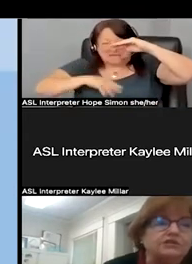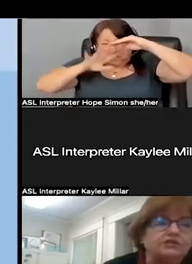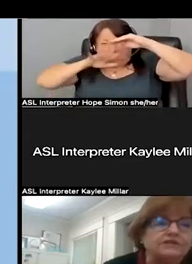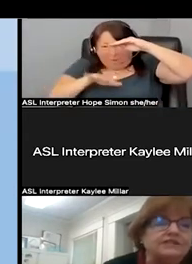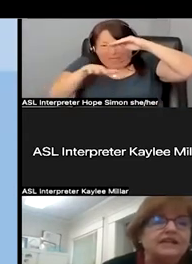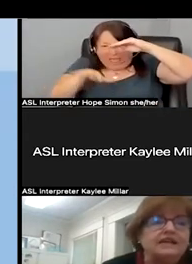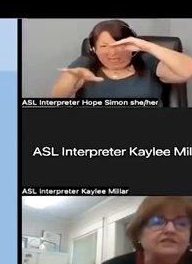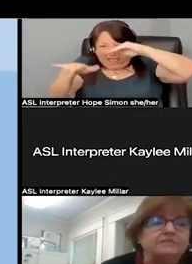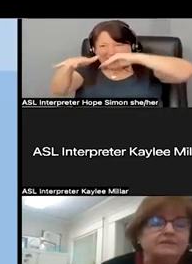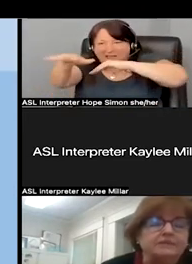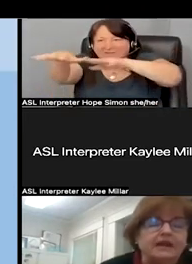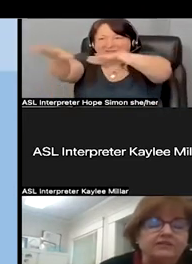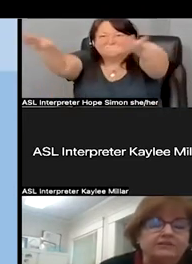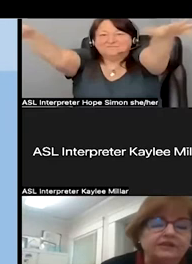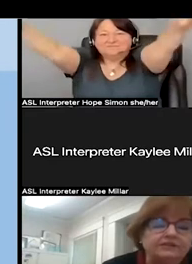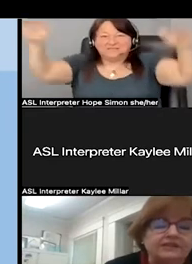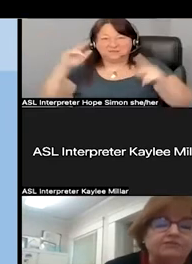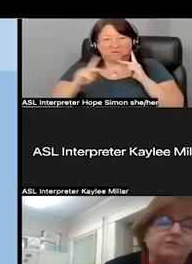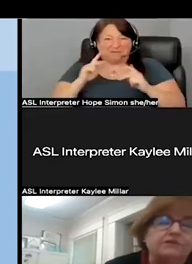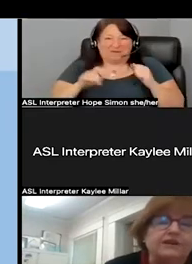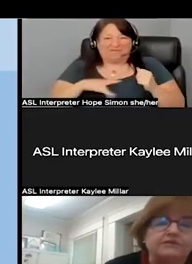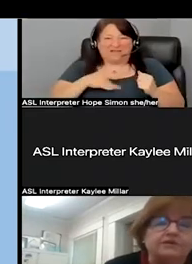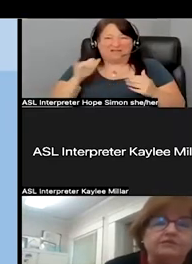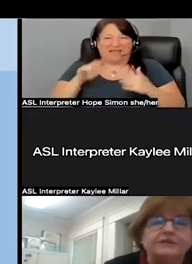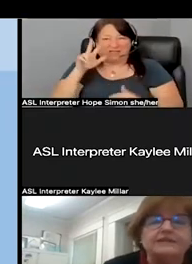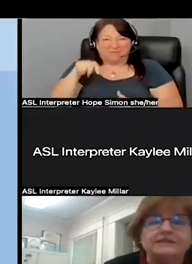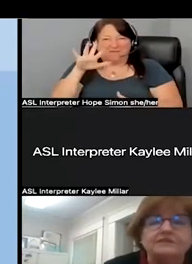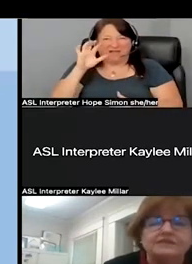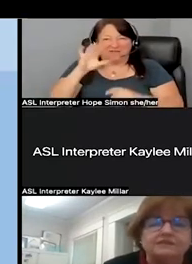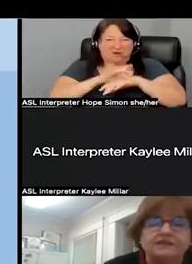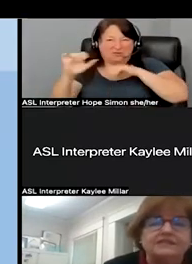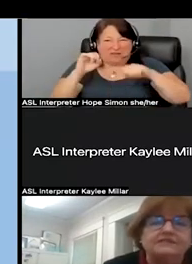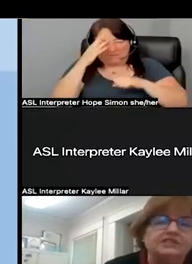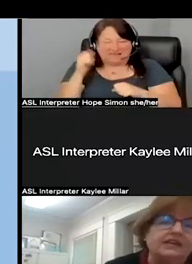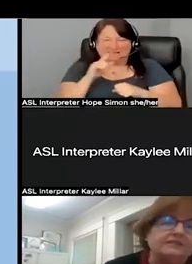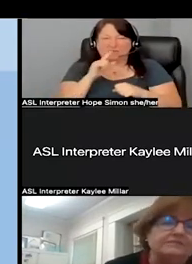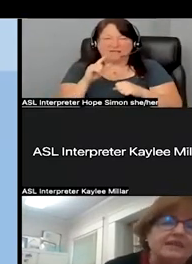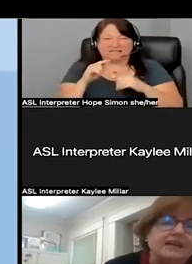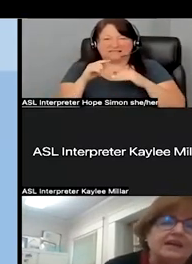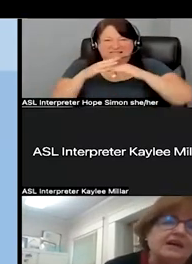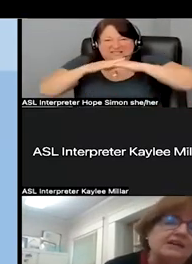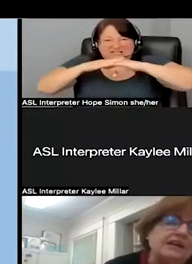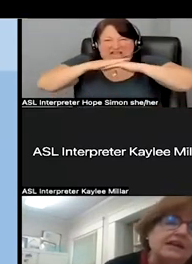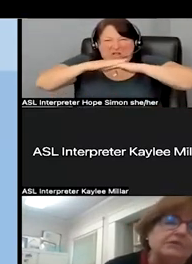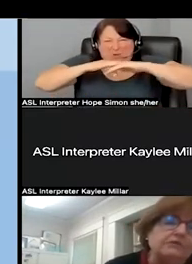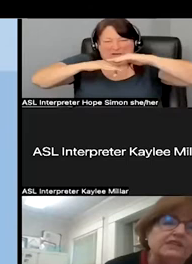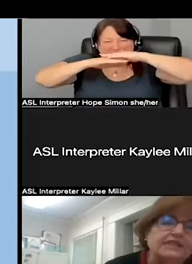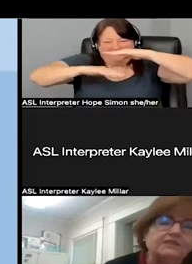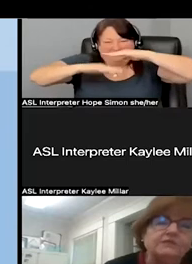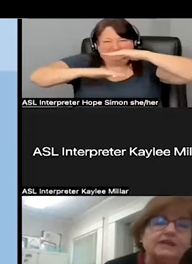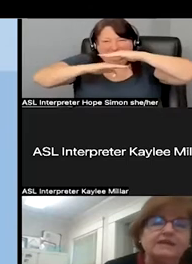across the surface. And so people actually felt that 3.5 earthquake because it was relatively shallow. On April